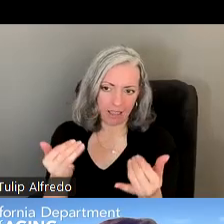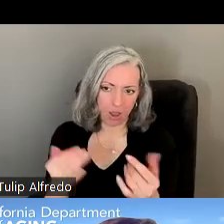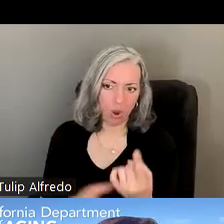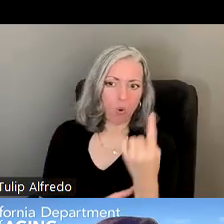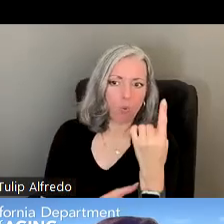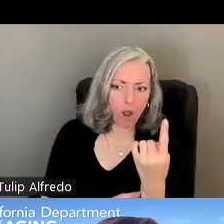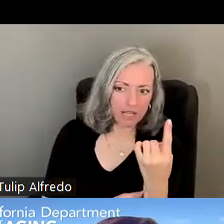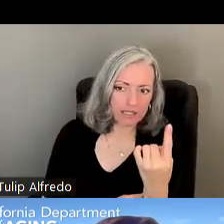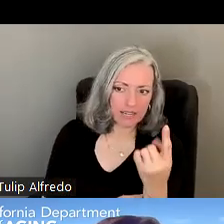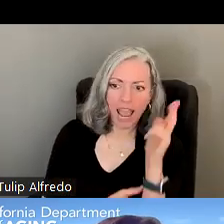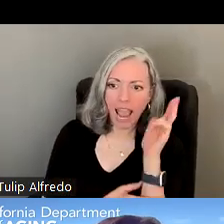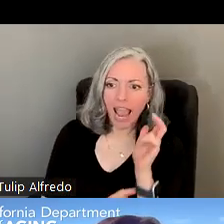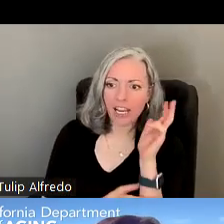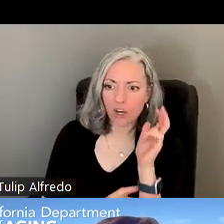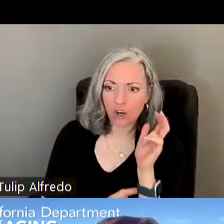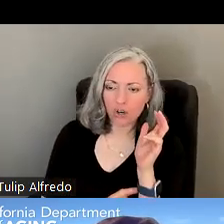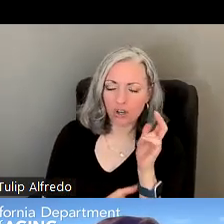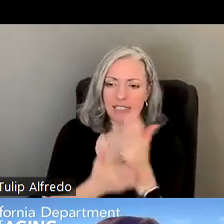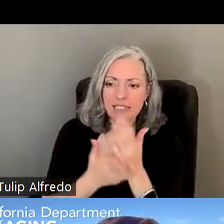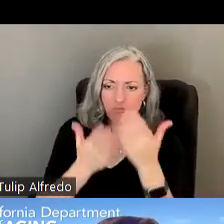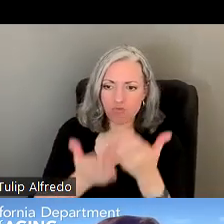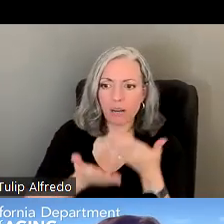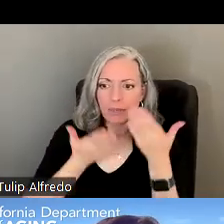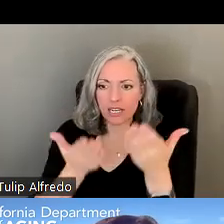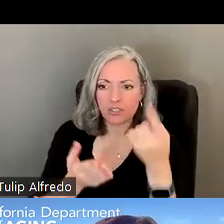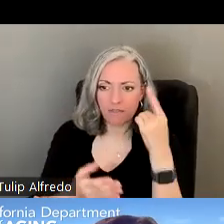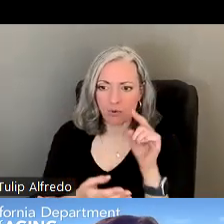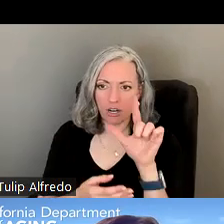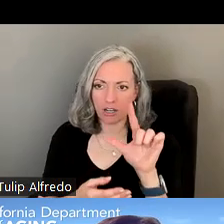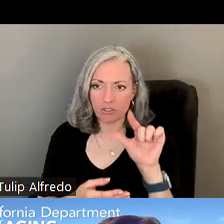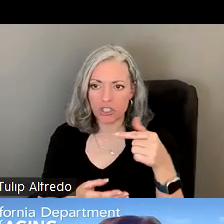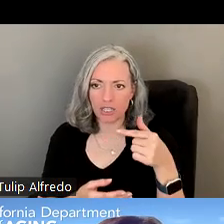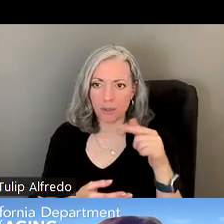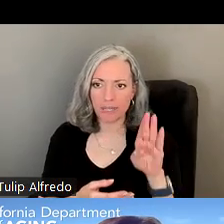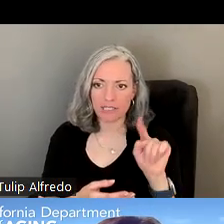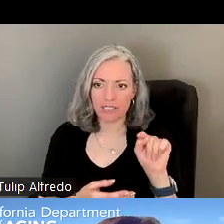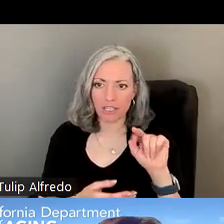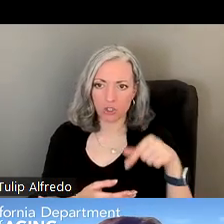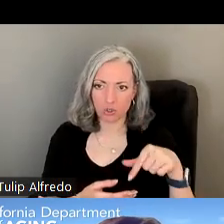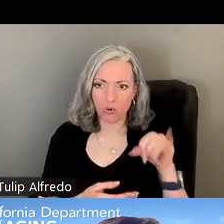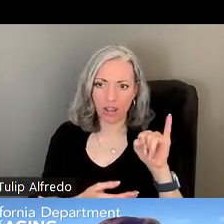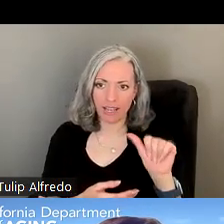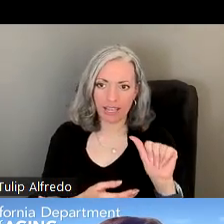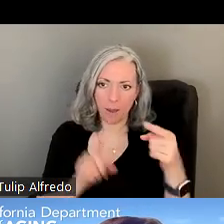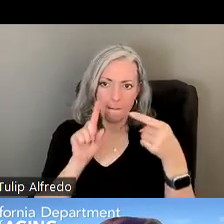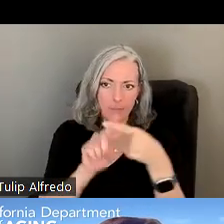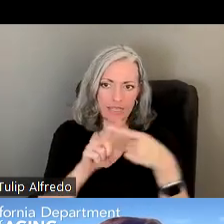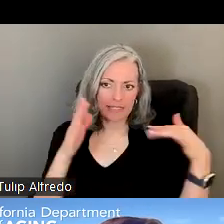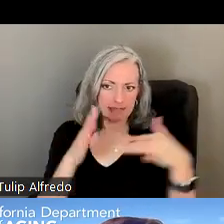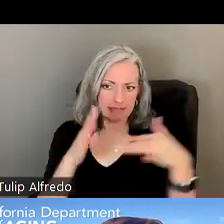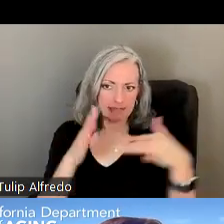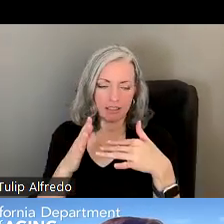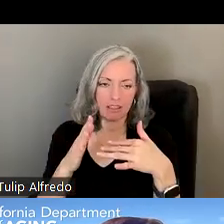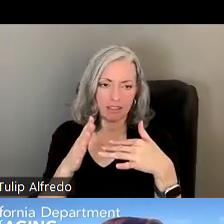is that I heard just some recommendations for the LGBTQIA+ study moving forward in